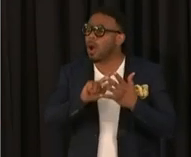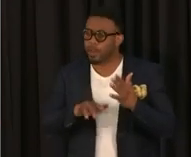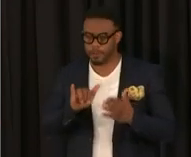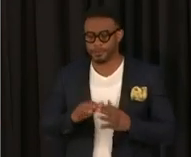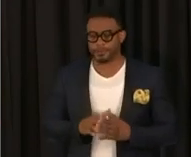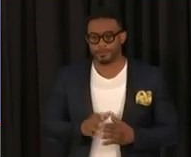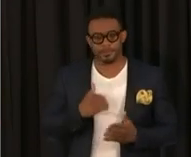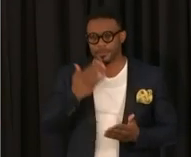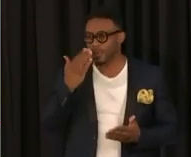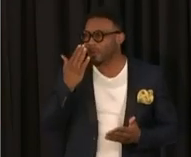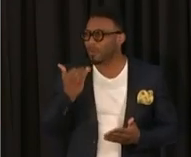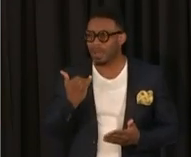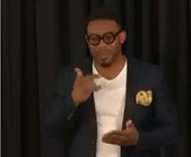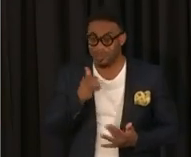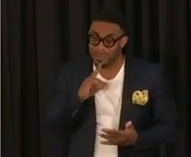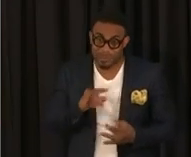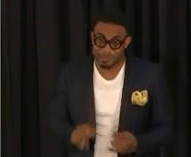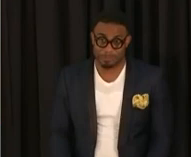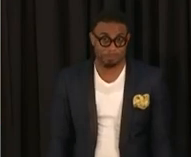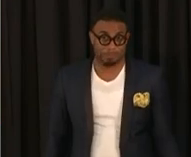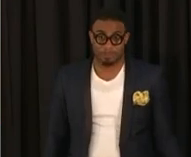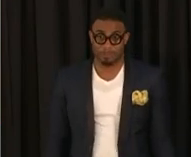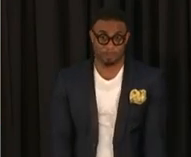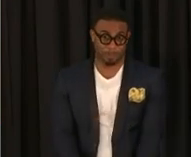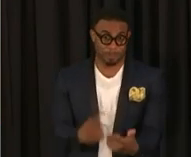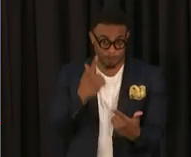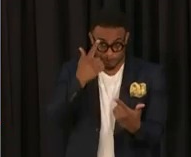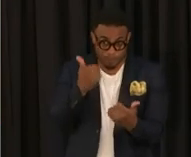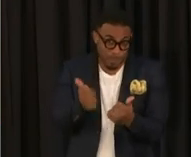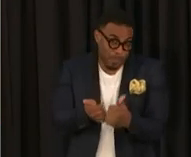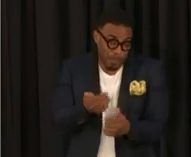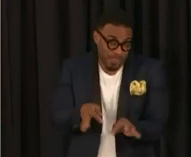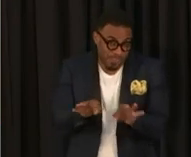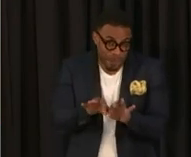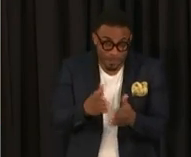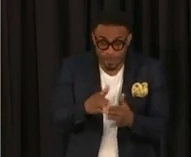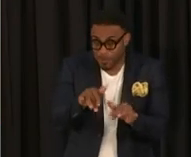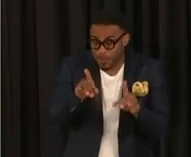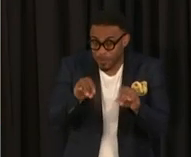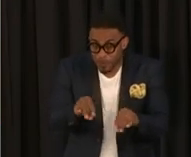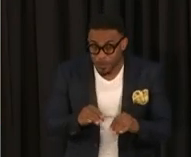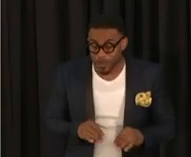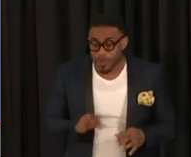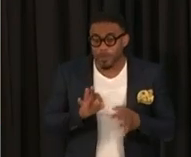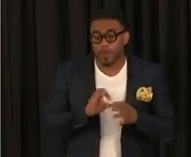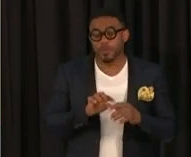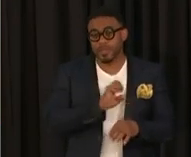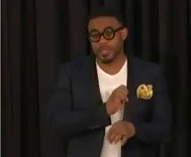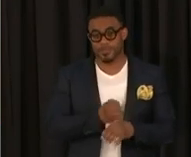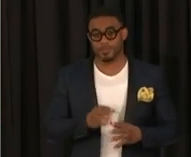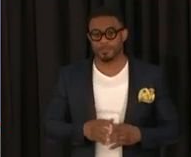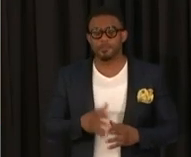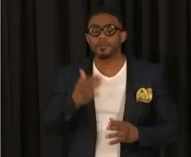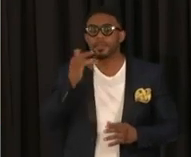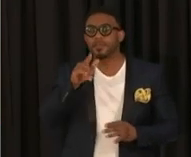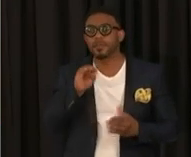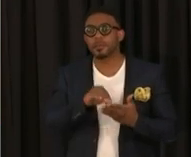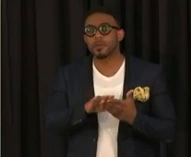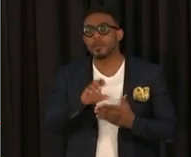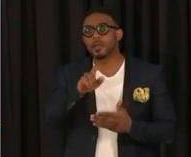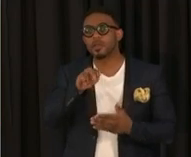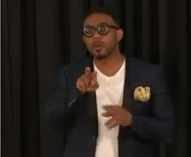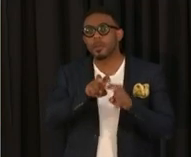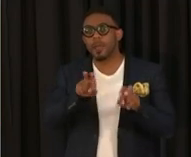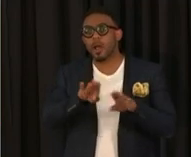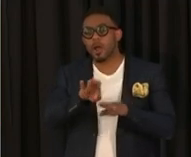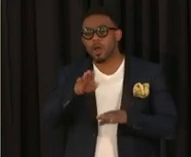of that, I don't know why you wouldn't do it, but it is the most valuable thing you can do related to energy if you can put